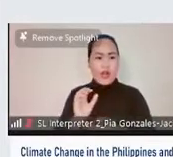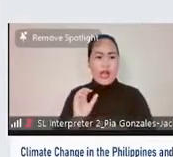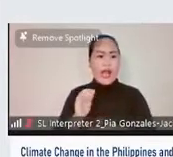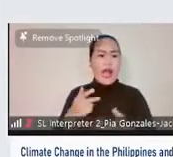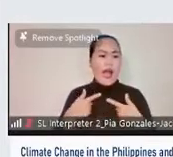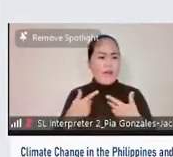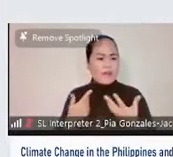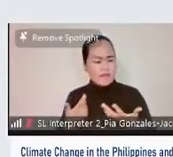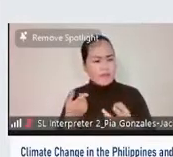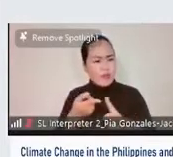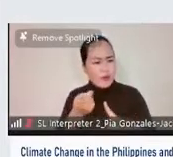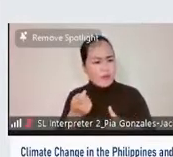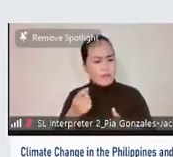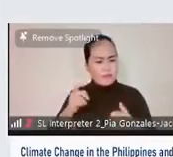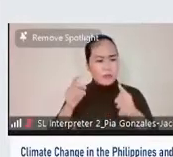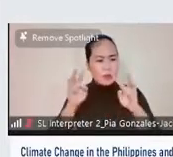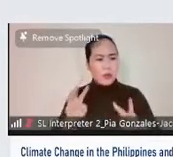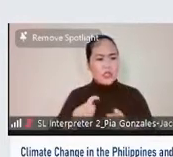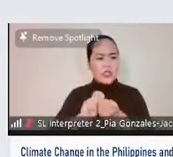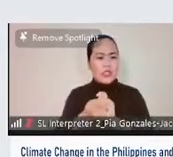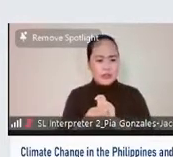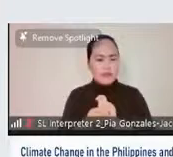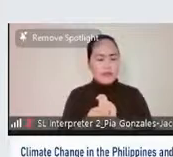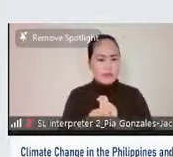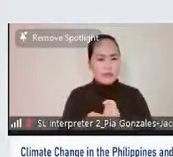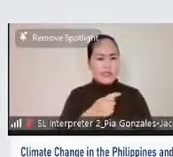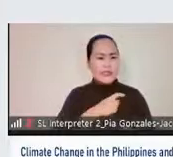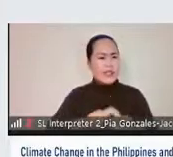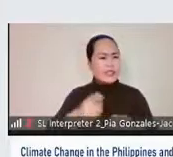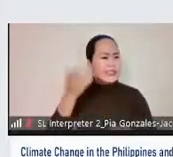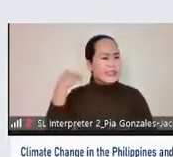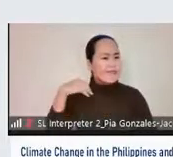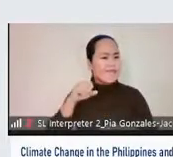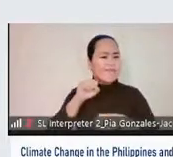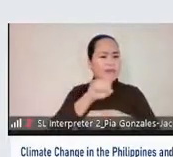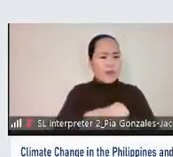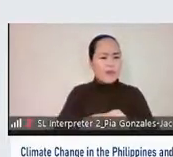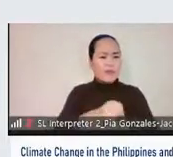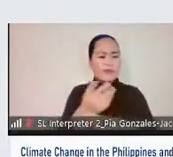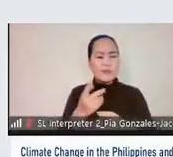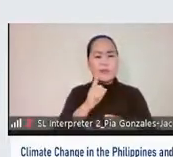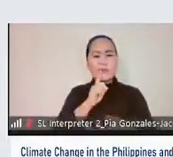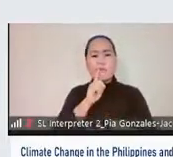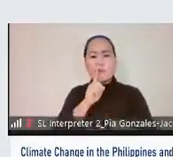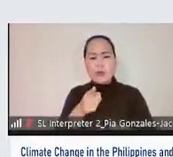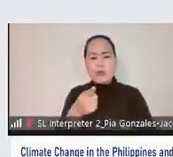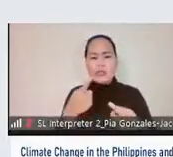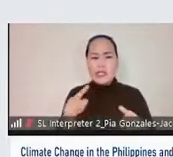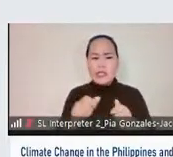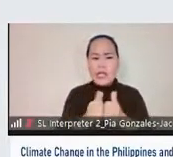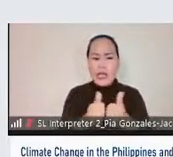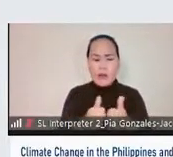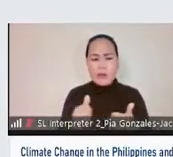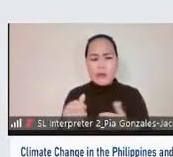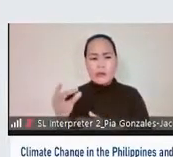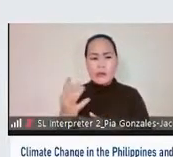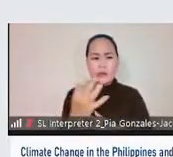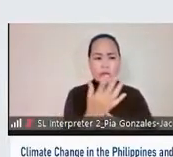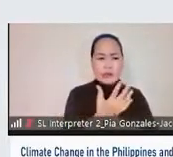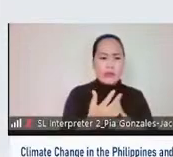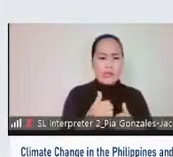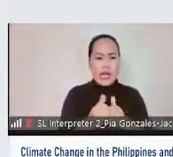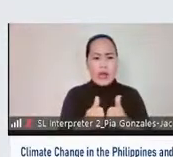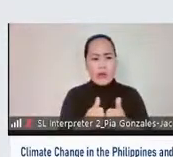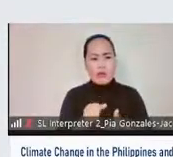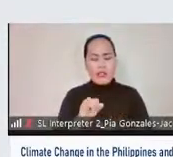as a refugio from Spanish conquest, but it was a sustainable agricultural and cultural practice that maintained ifugao traditional